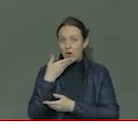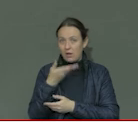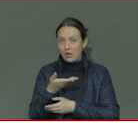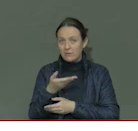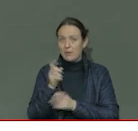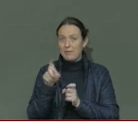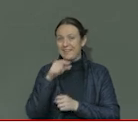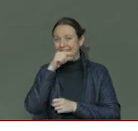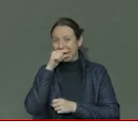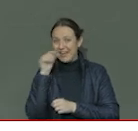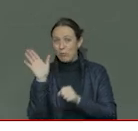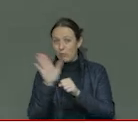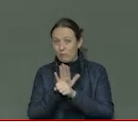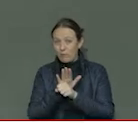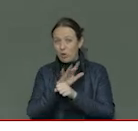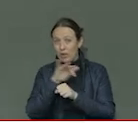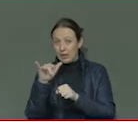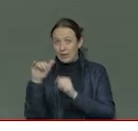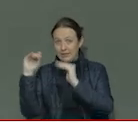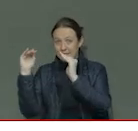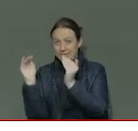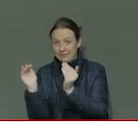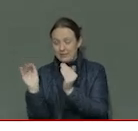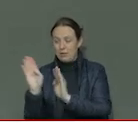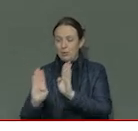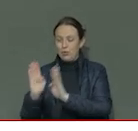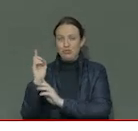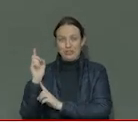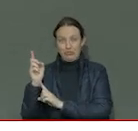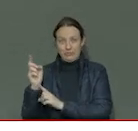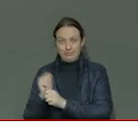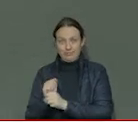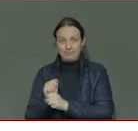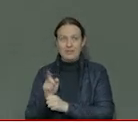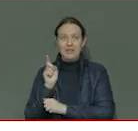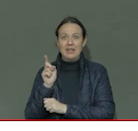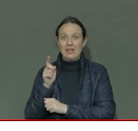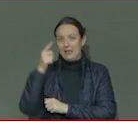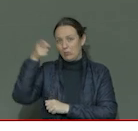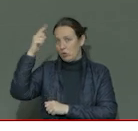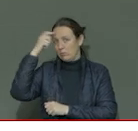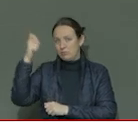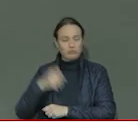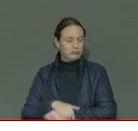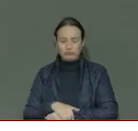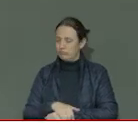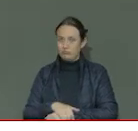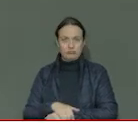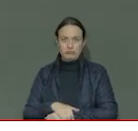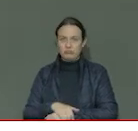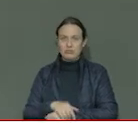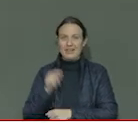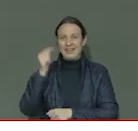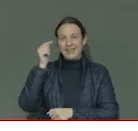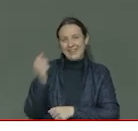Satish Kumar, in brackets, biology teacher. And he's actually an atheist, right? Because he believes when he was